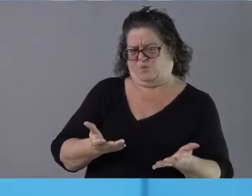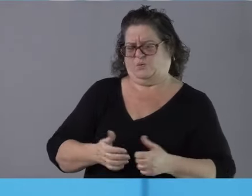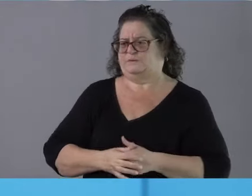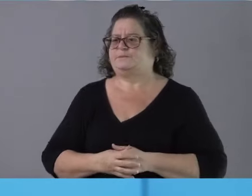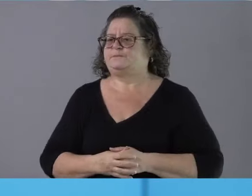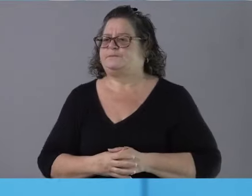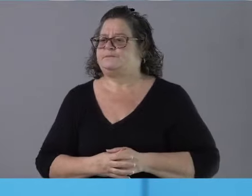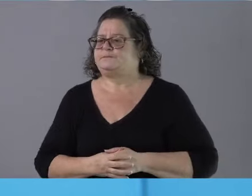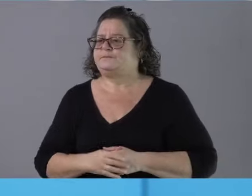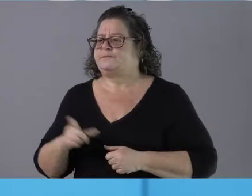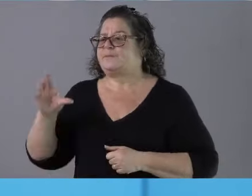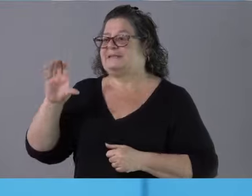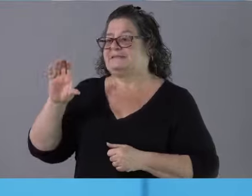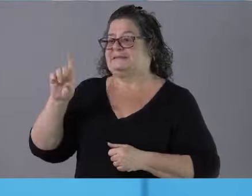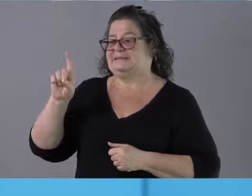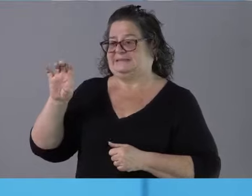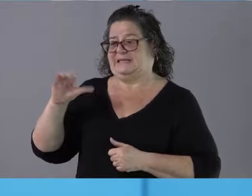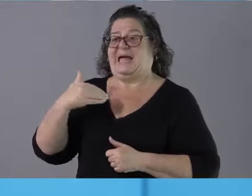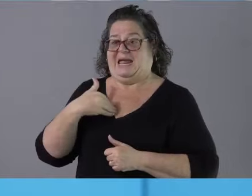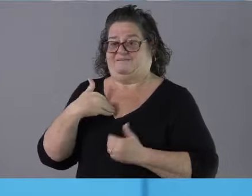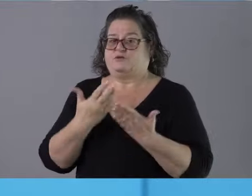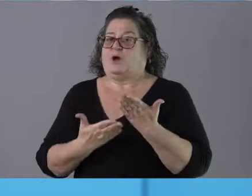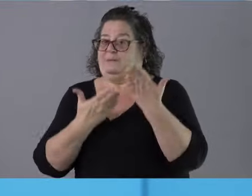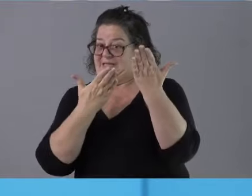recommendations. We've restricted